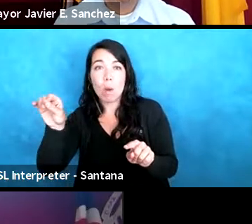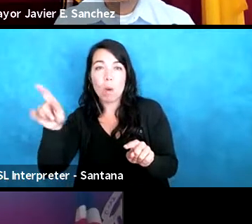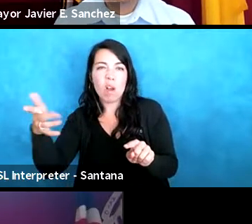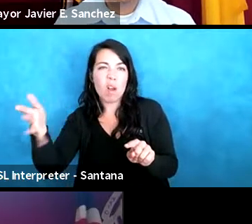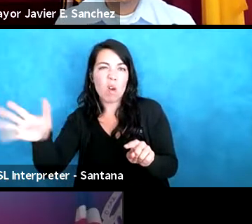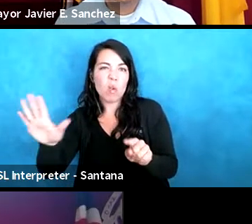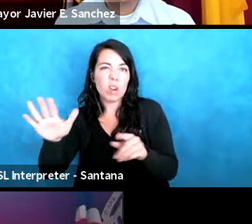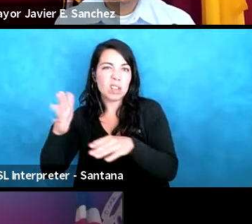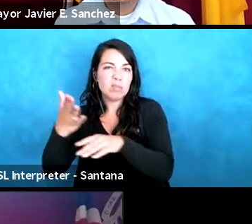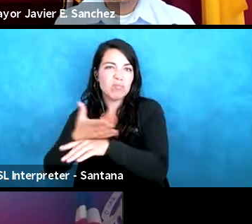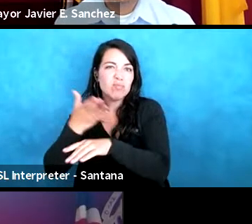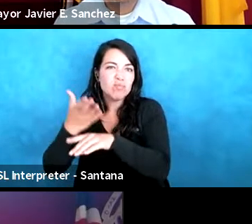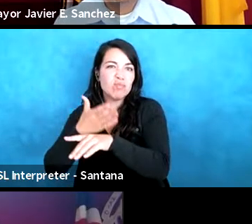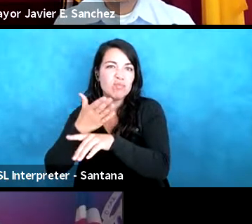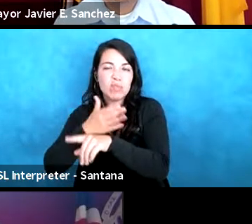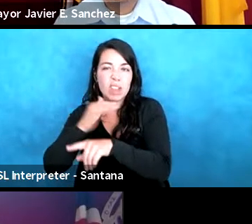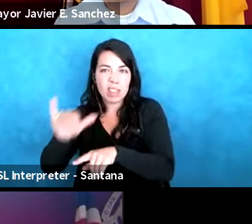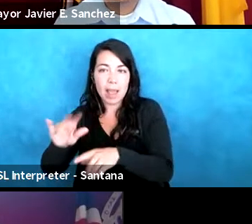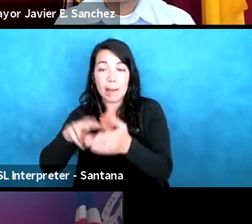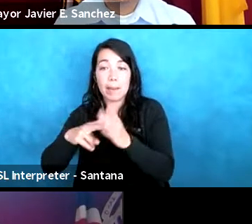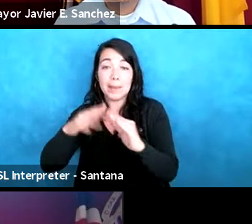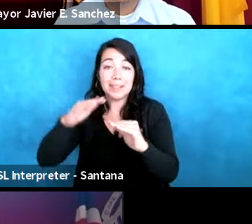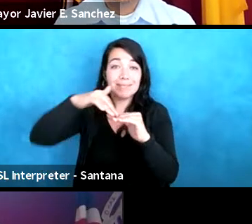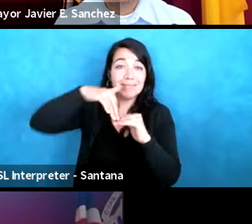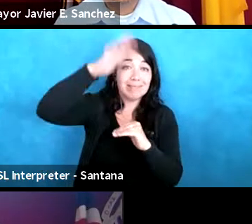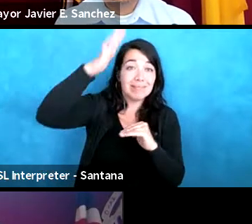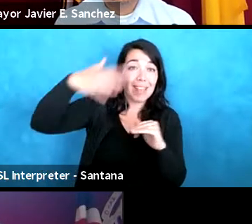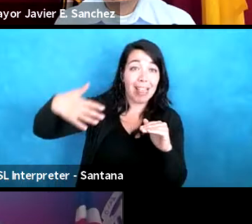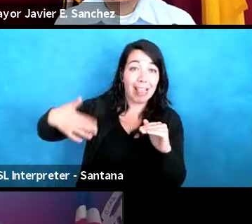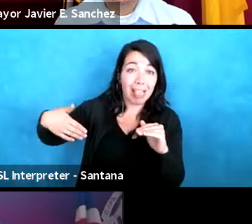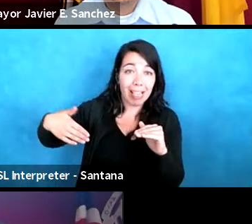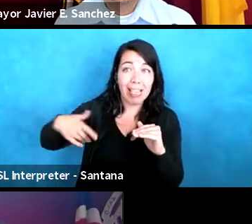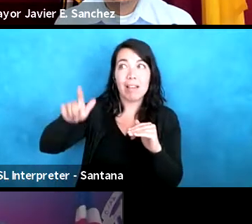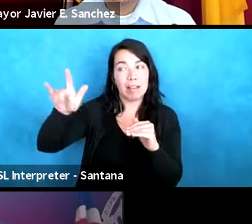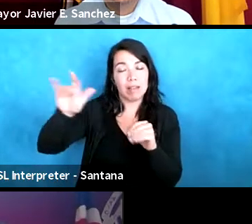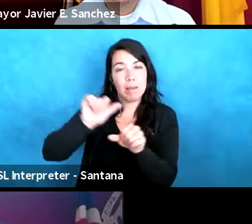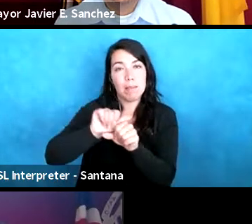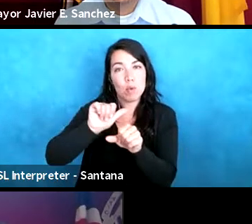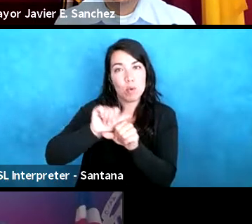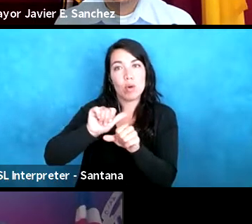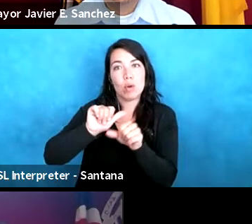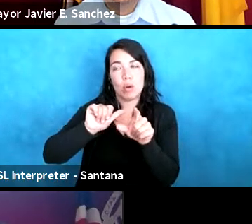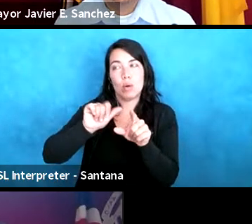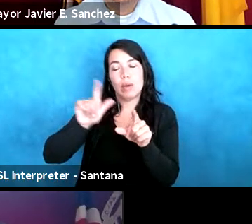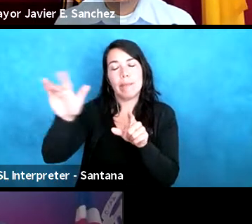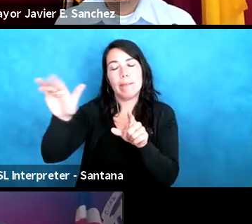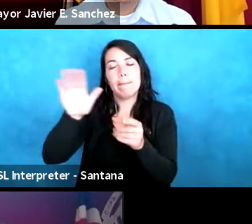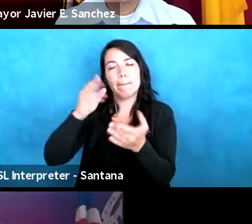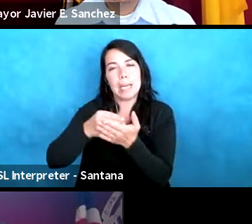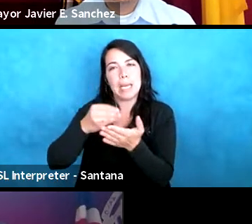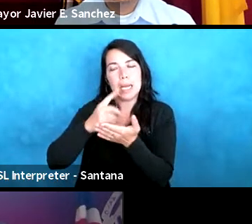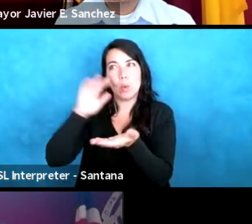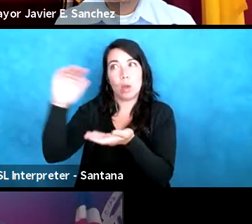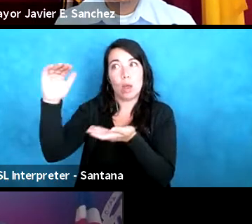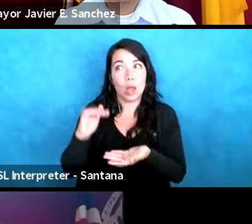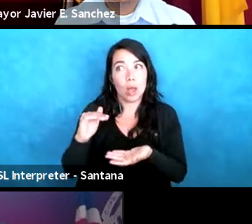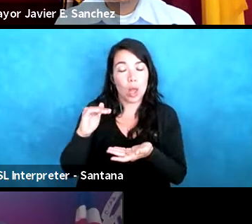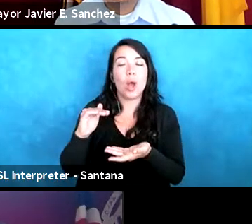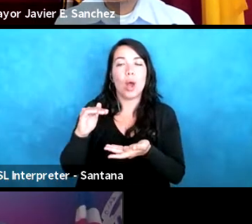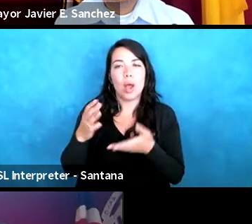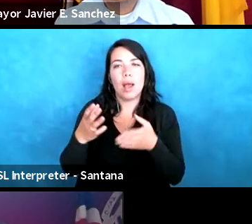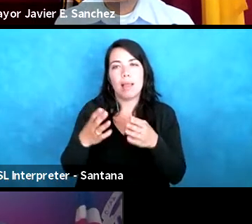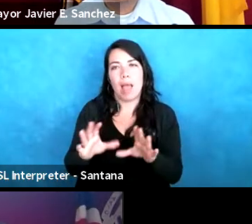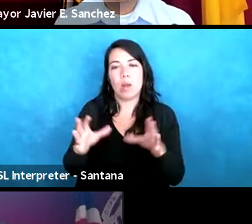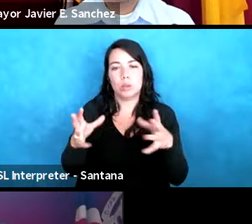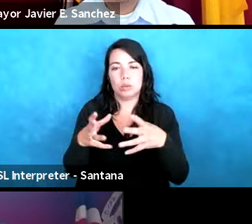The great thing is that all of the work that we did, particularly the work that the city and ReadyNet did last year, really set us up in a perfect position to